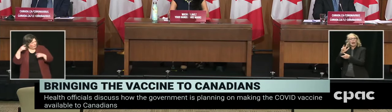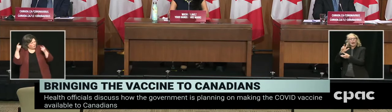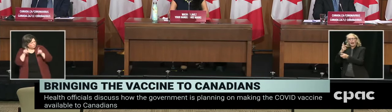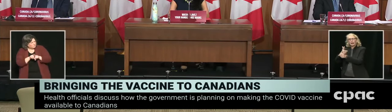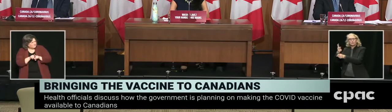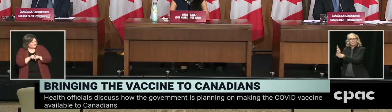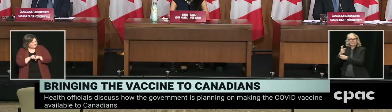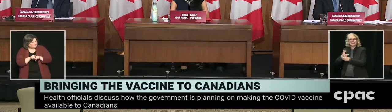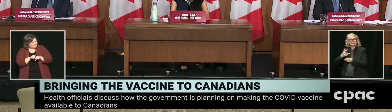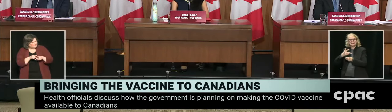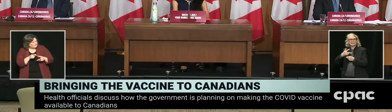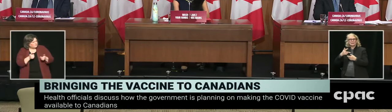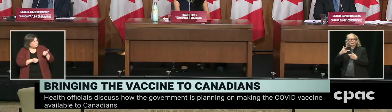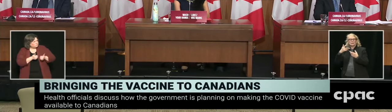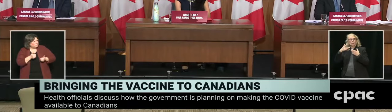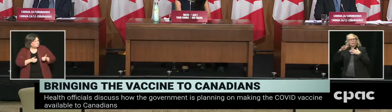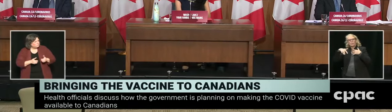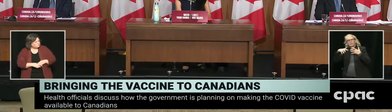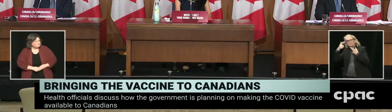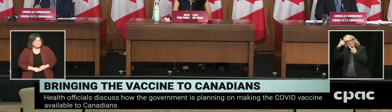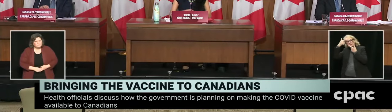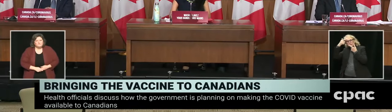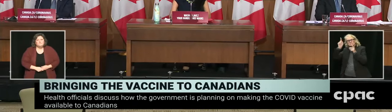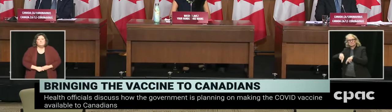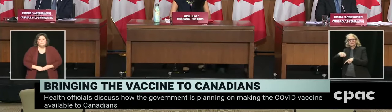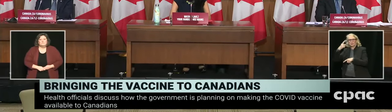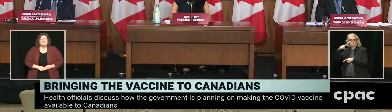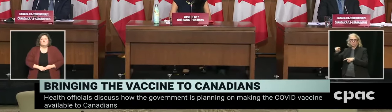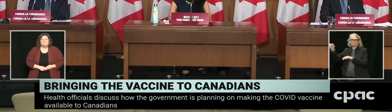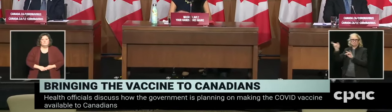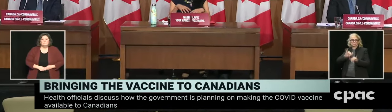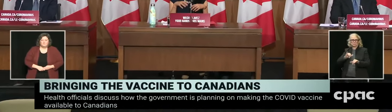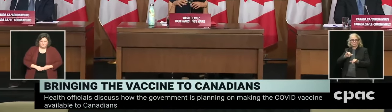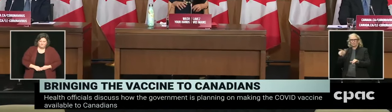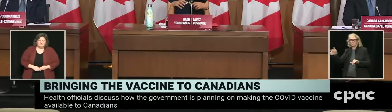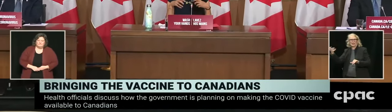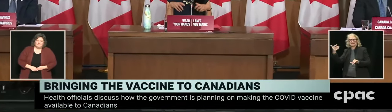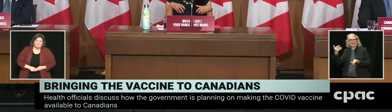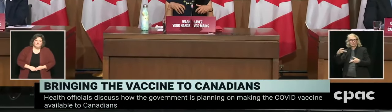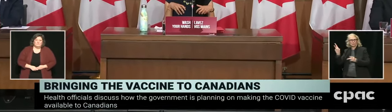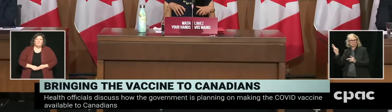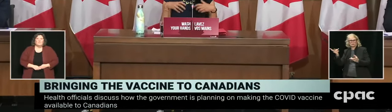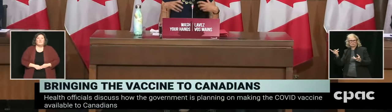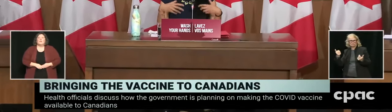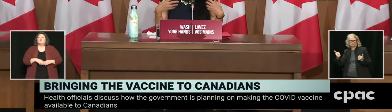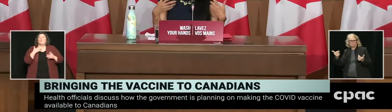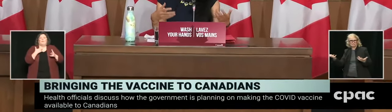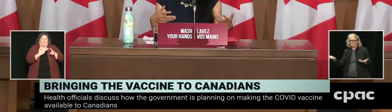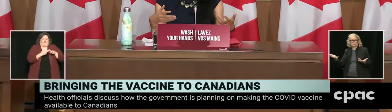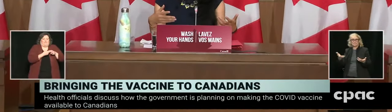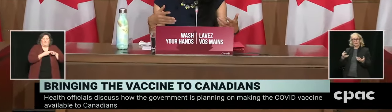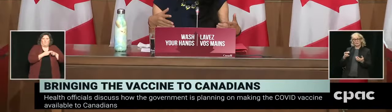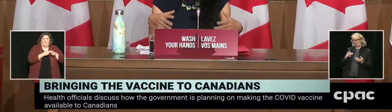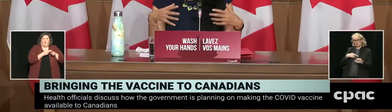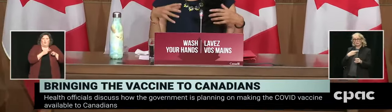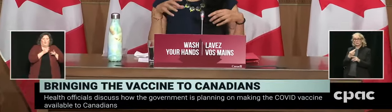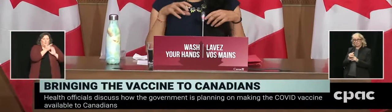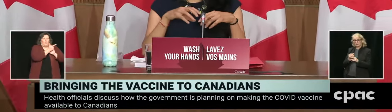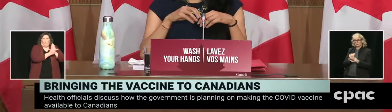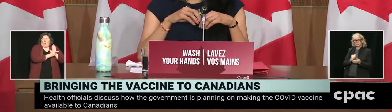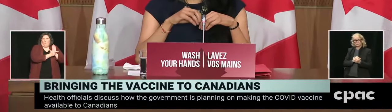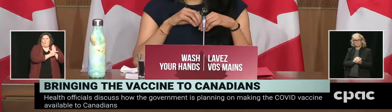vaccines until Health Canada approves them? So what we're saying is that there is a provision to allow for pre-positioning.